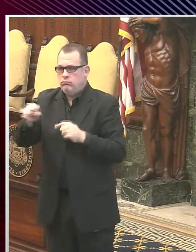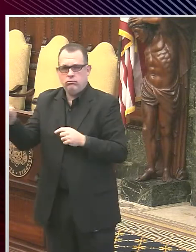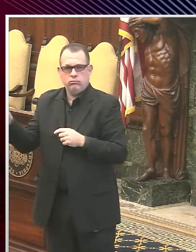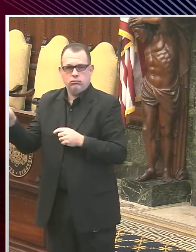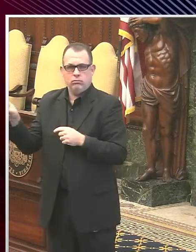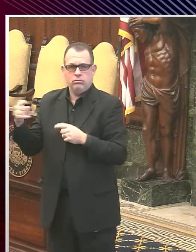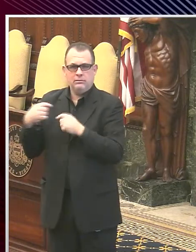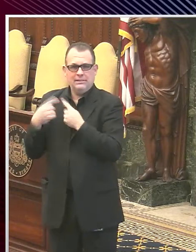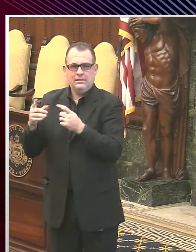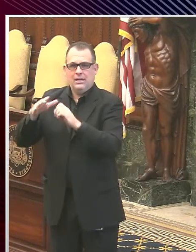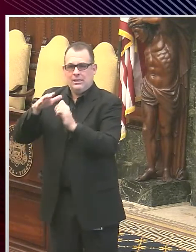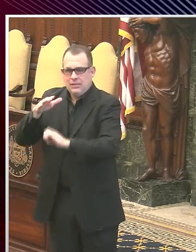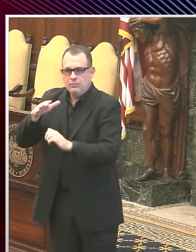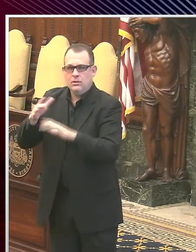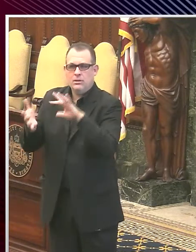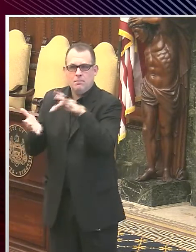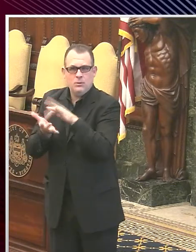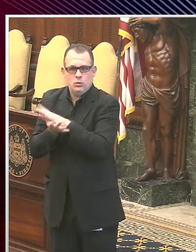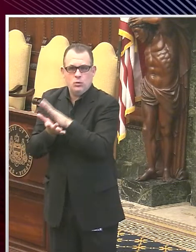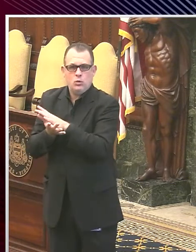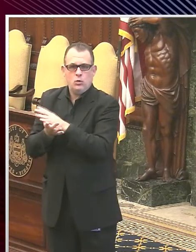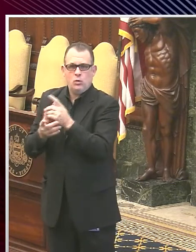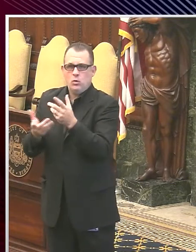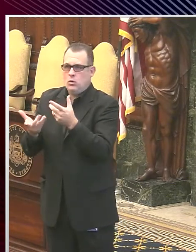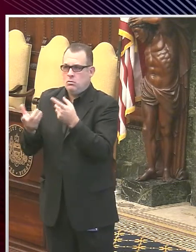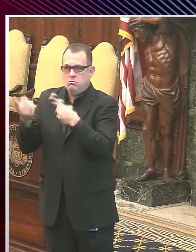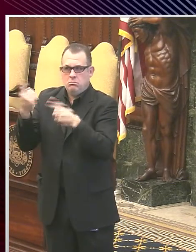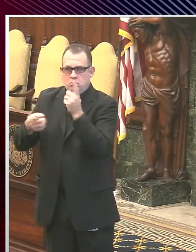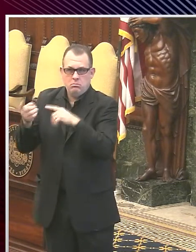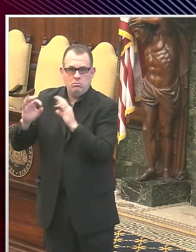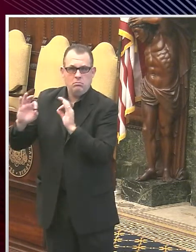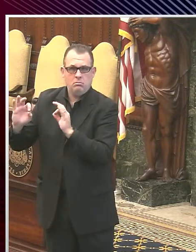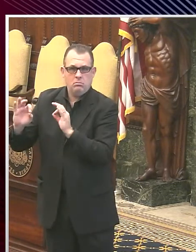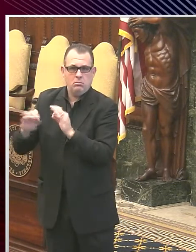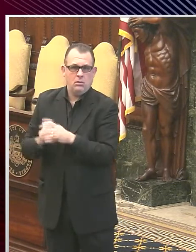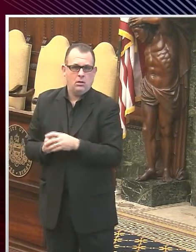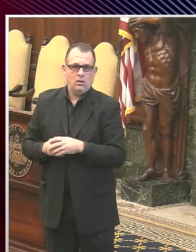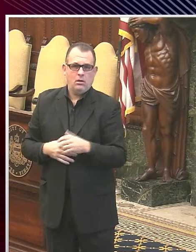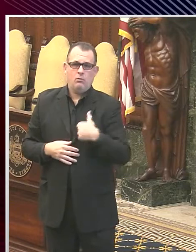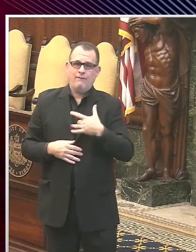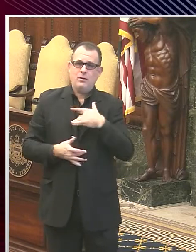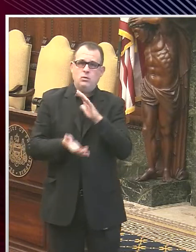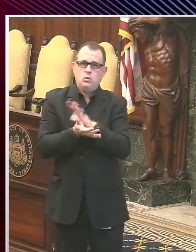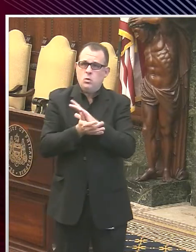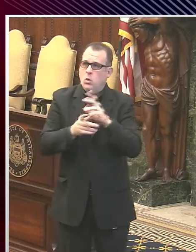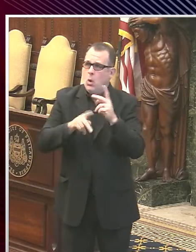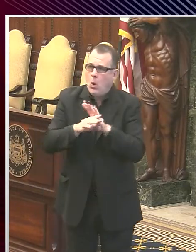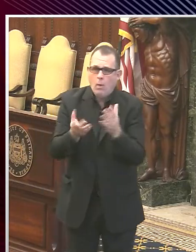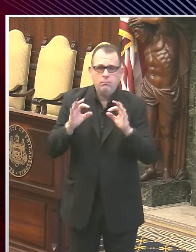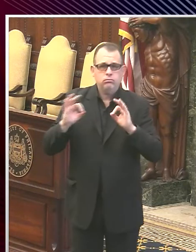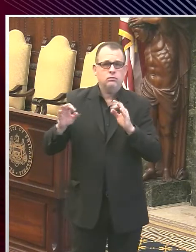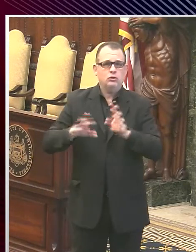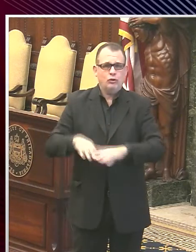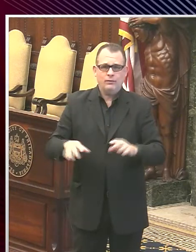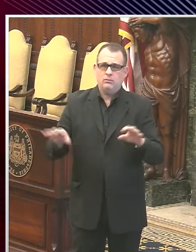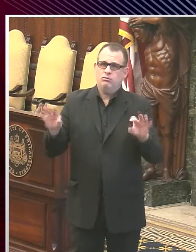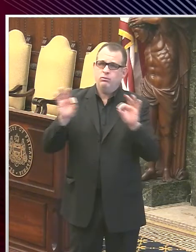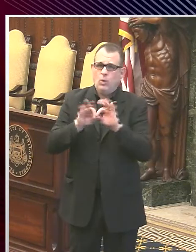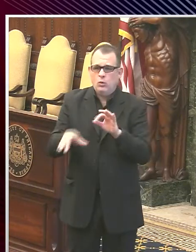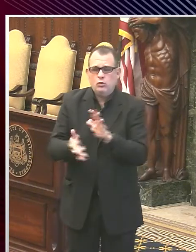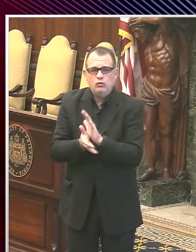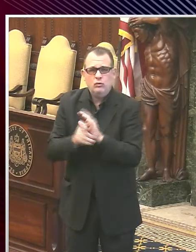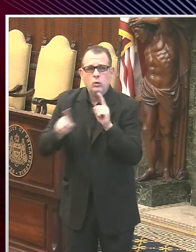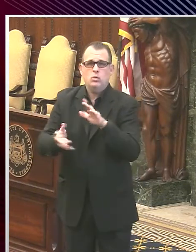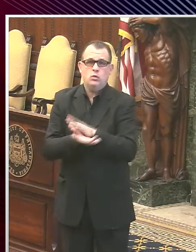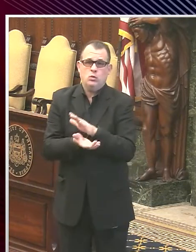middle school level, and we're working closely with them. We do think that having schools be open and children being educated is important. And we have noticed